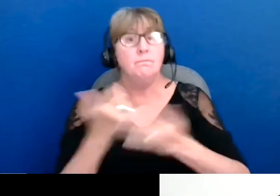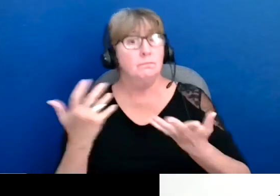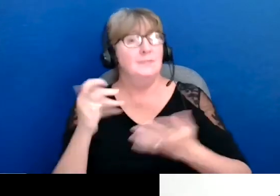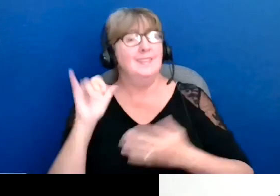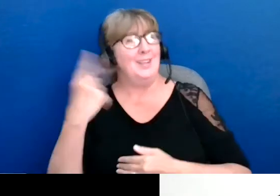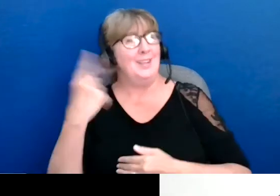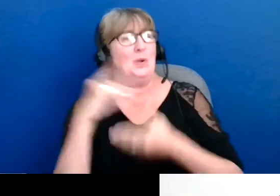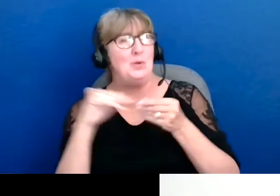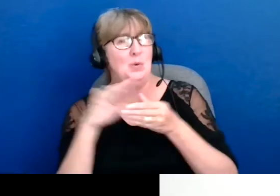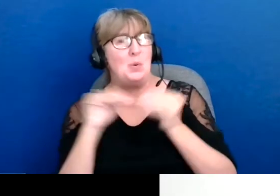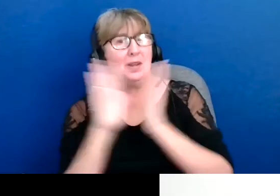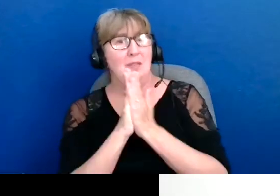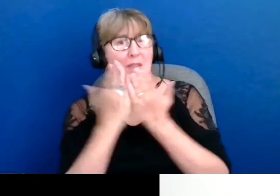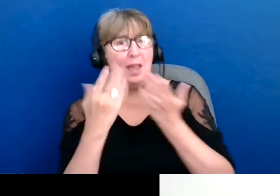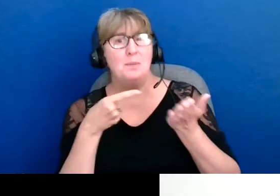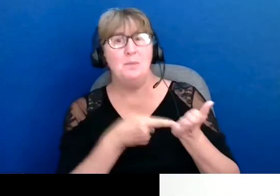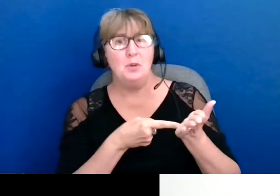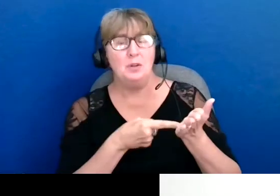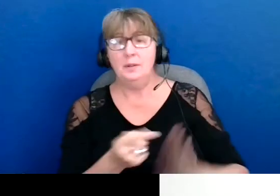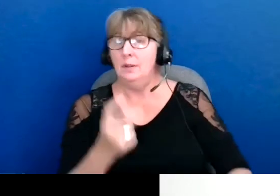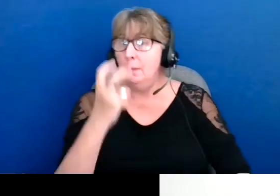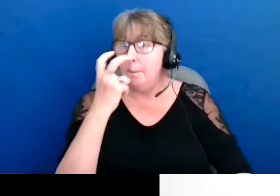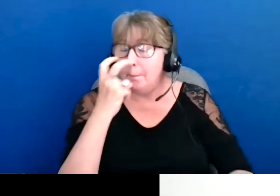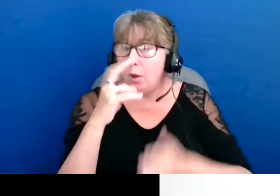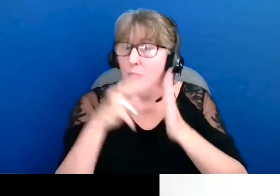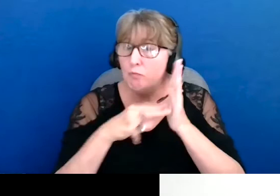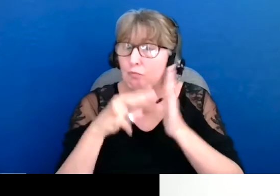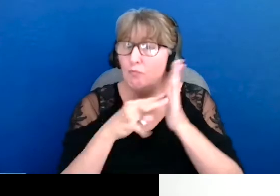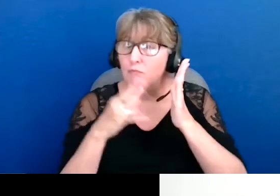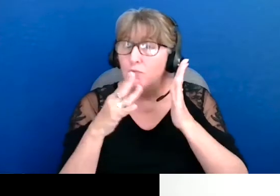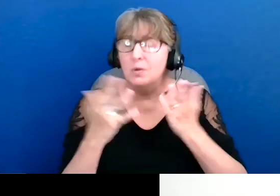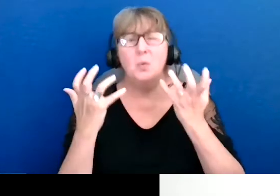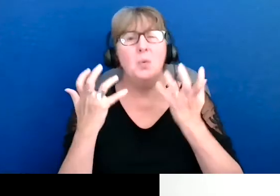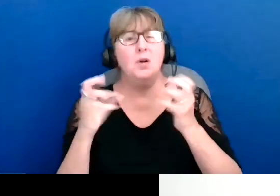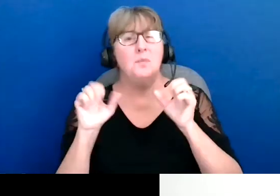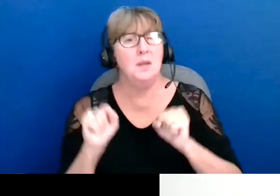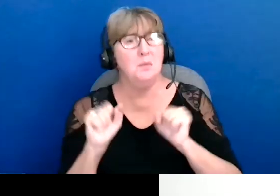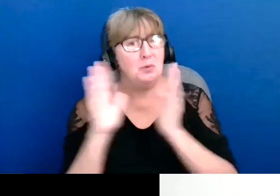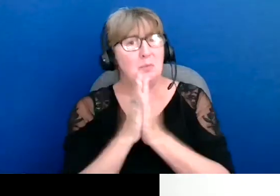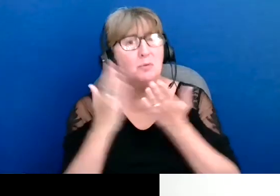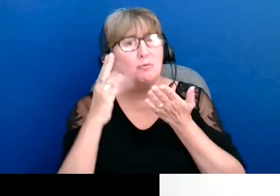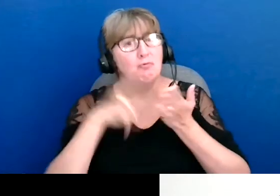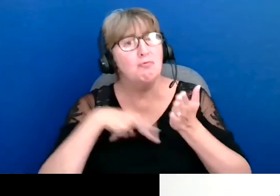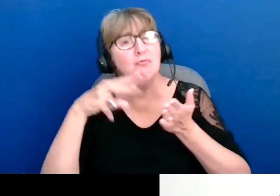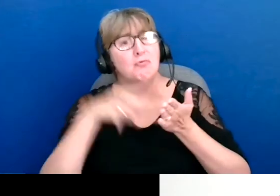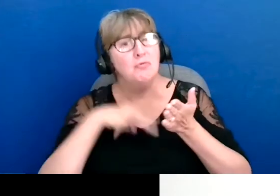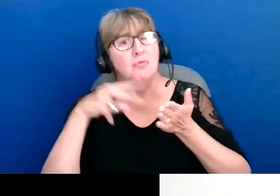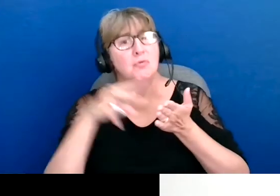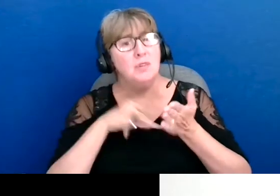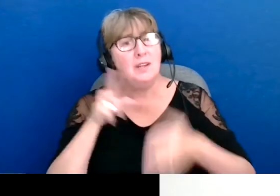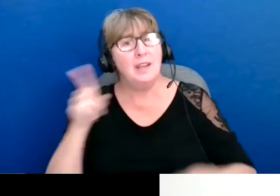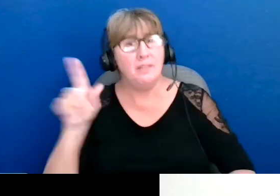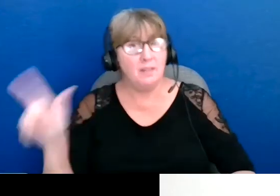my book. Blind readers wanted to be able to read books on the Scribd library,